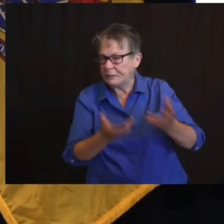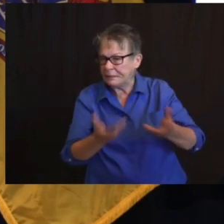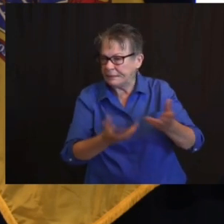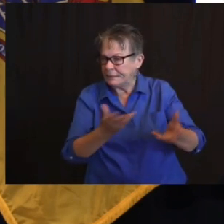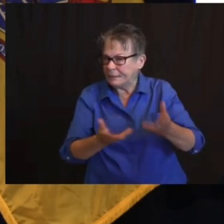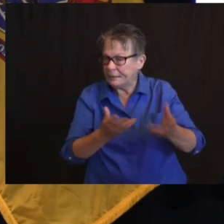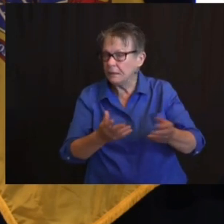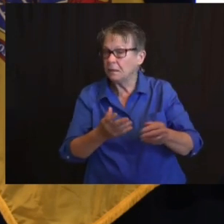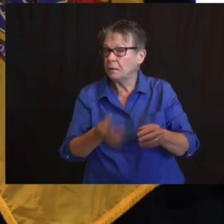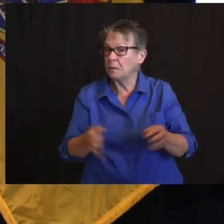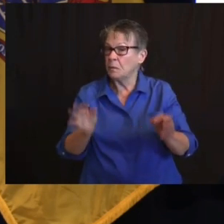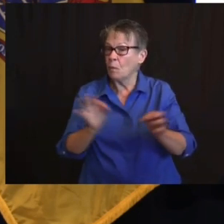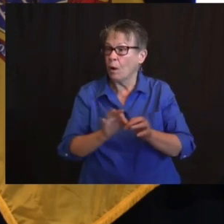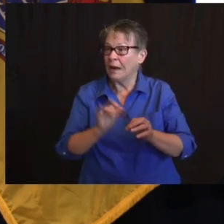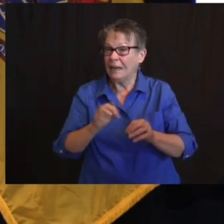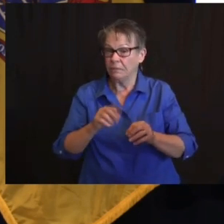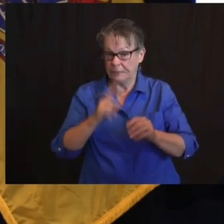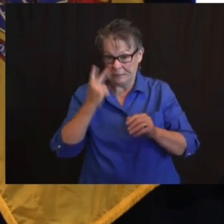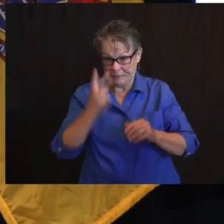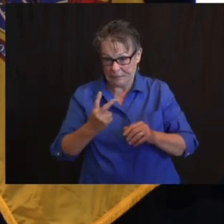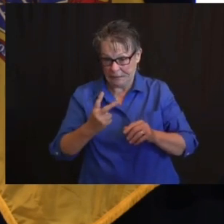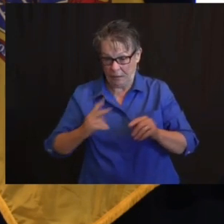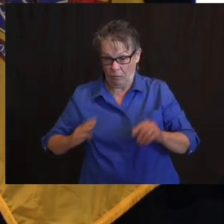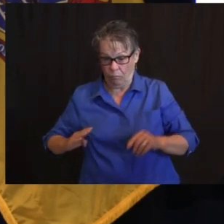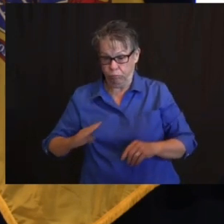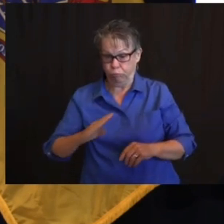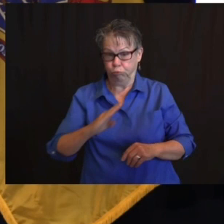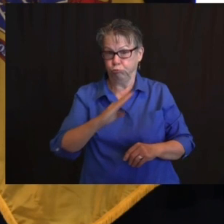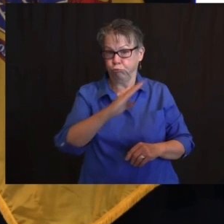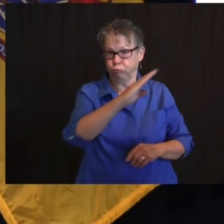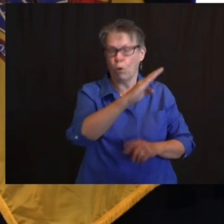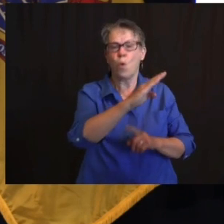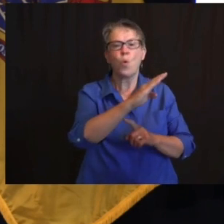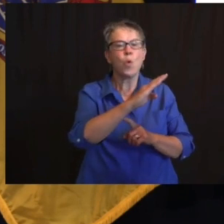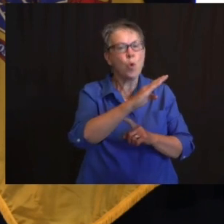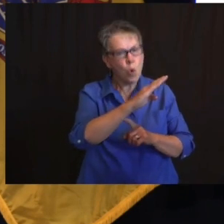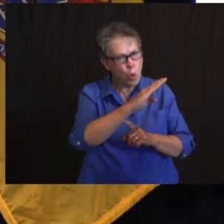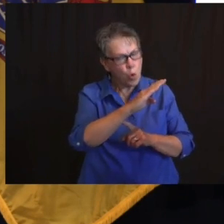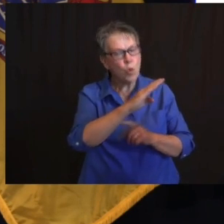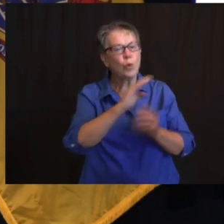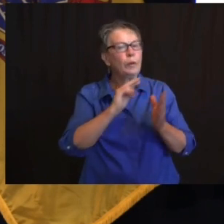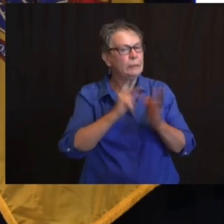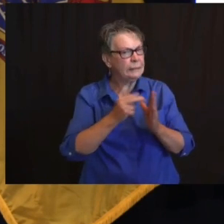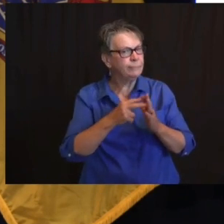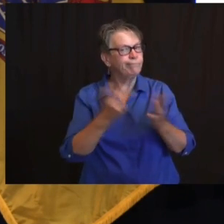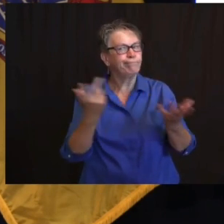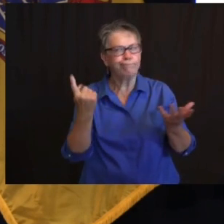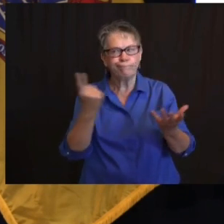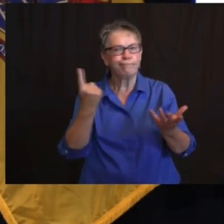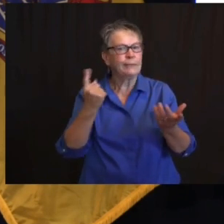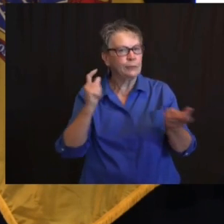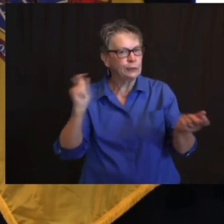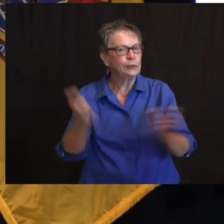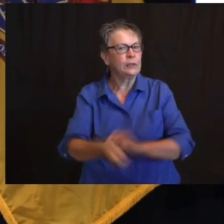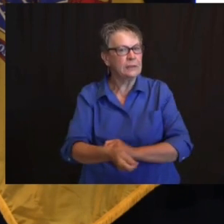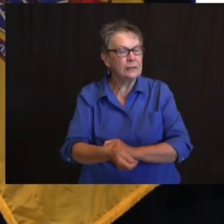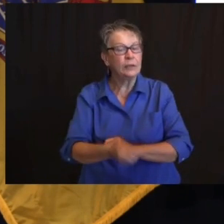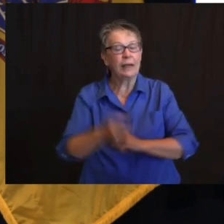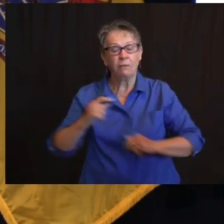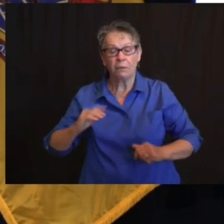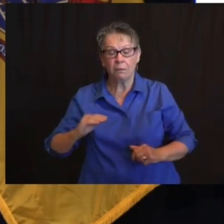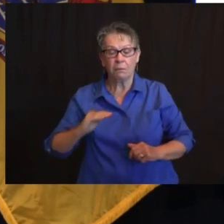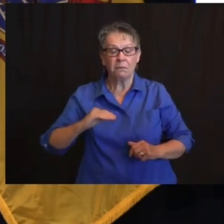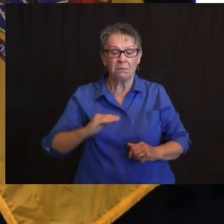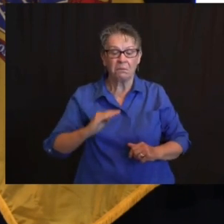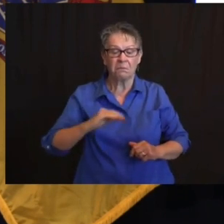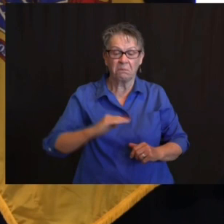does that at a certain point get troubling? And that's something that we're watching very, very carefully. Ed, I saw an email that you had sent, I